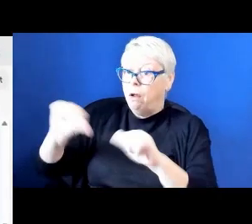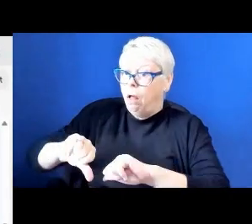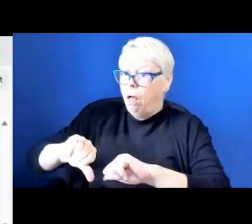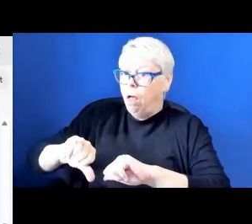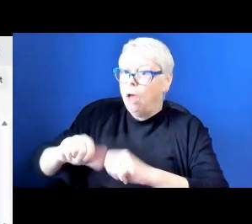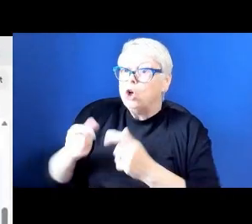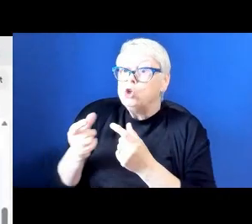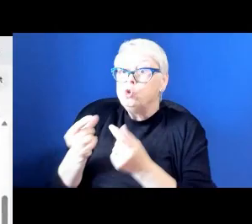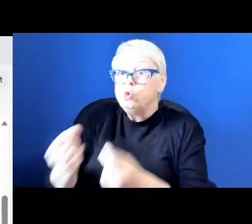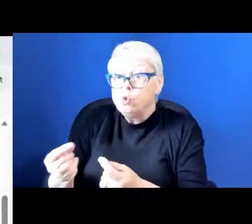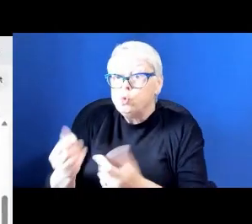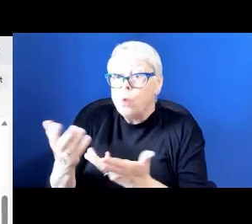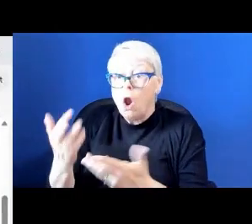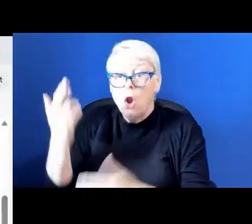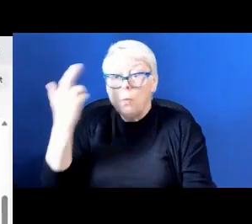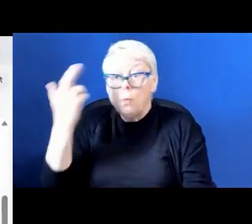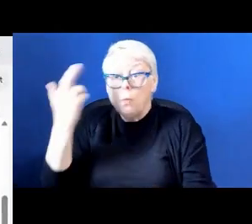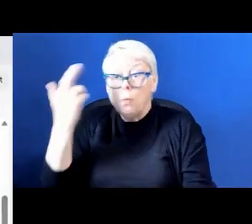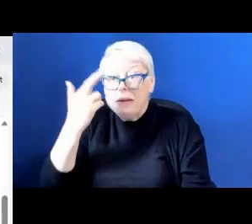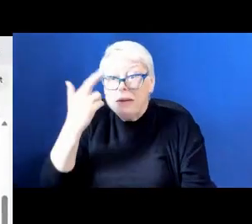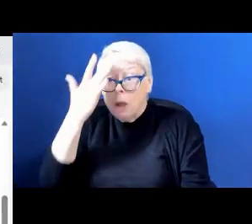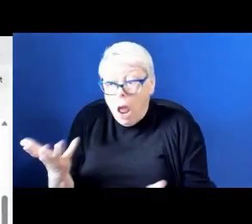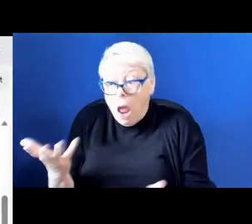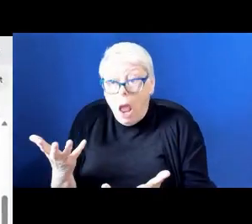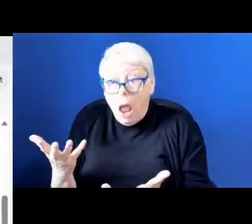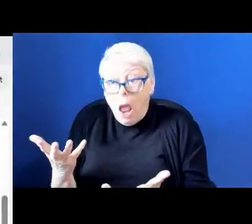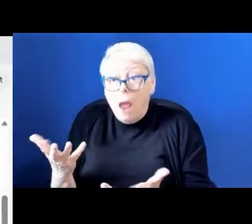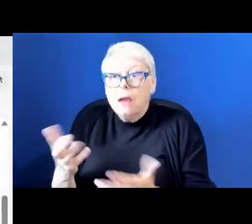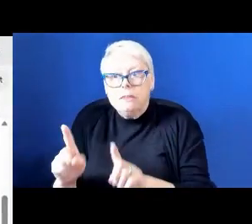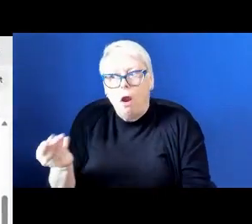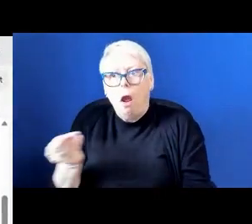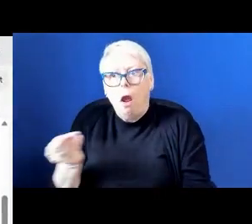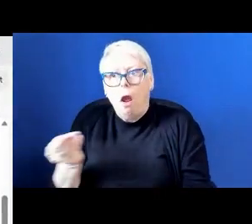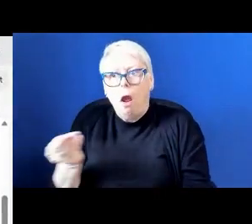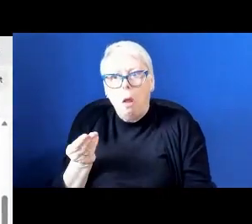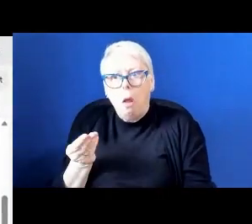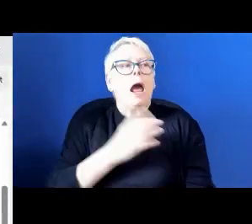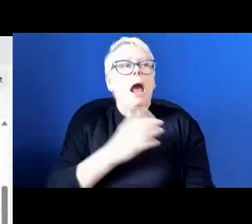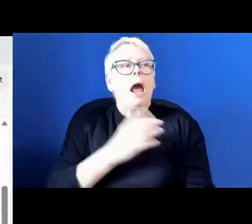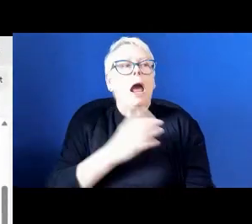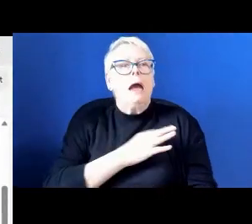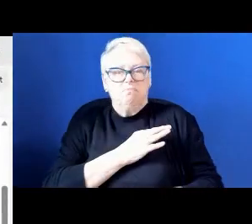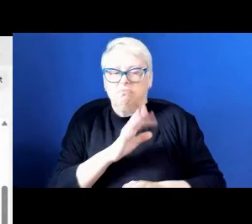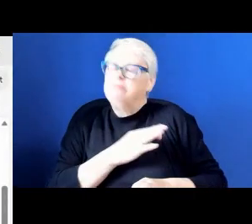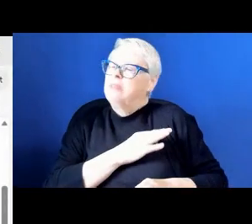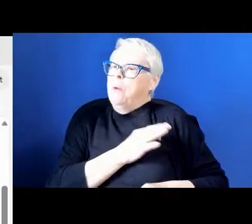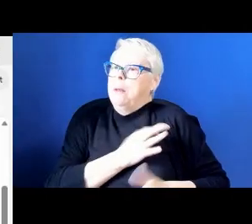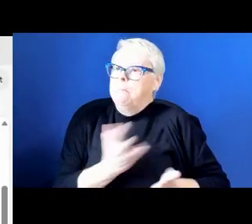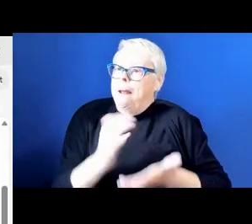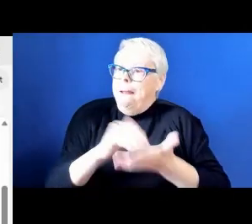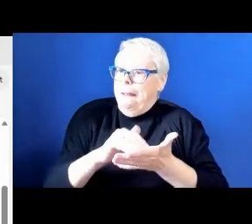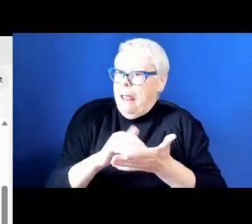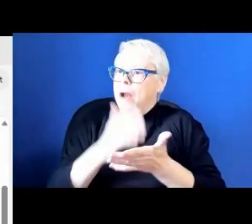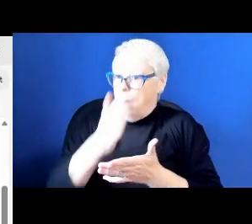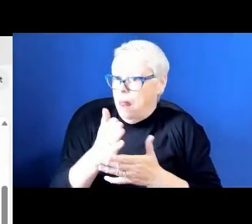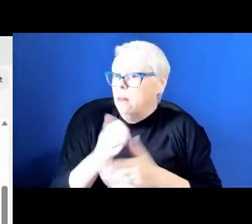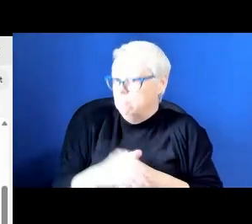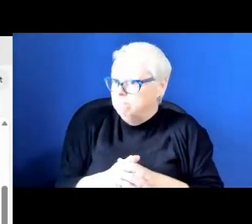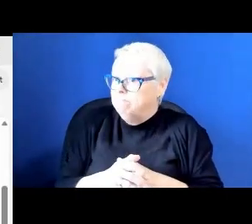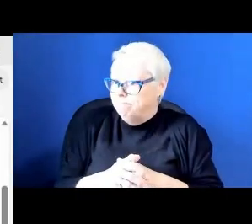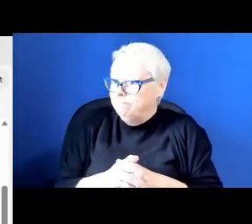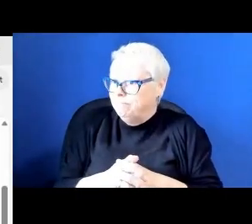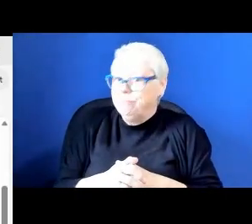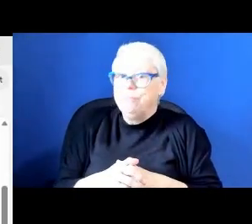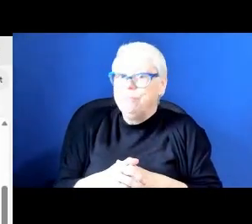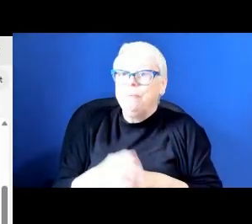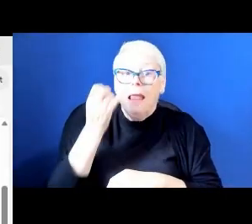be different reasons for this, so you might decide to reapply for the benefits. And if